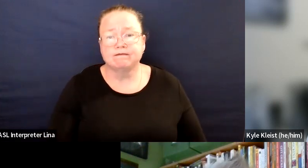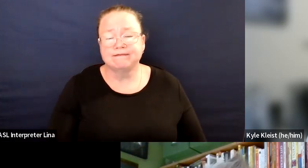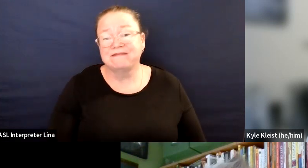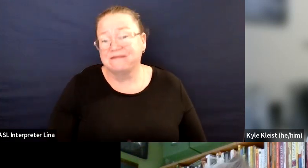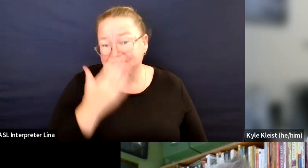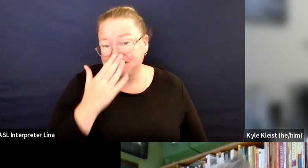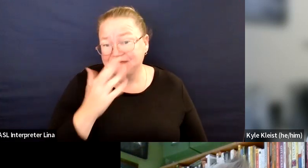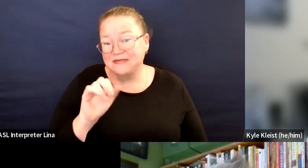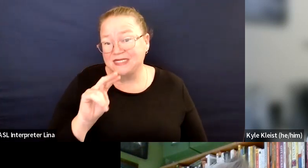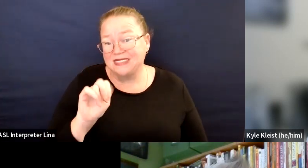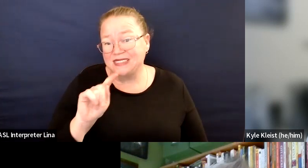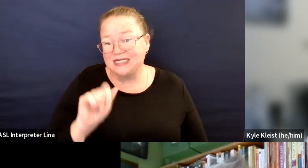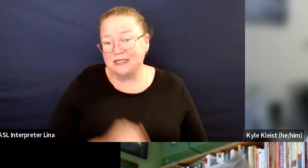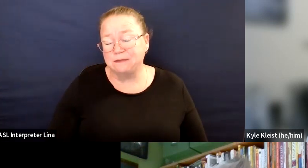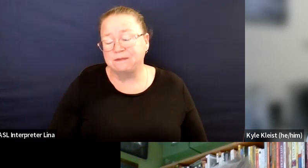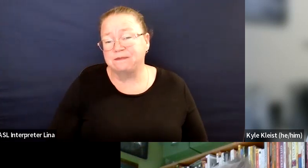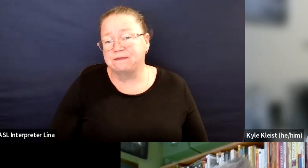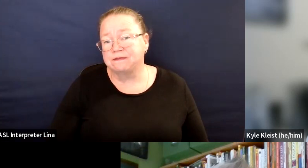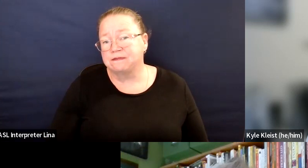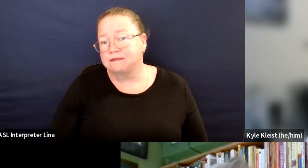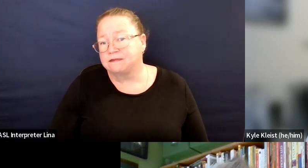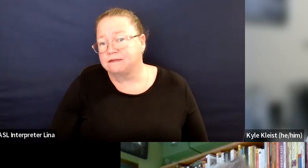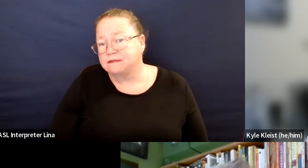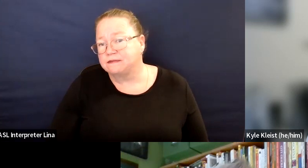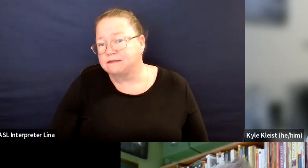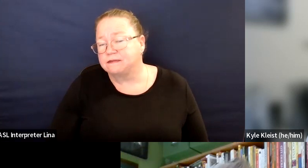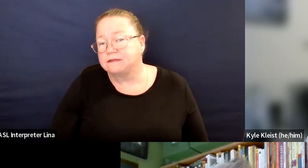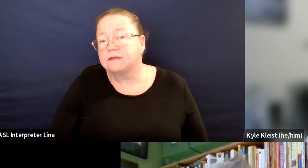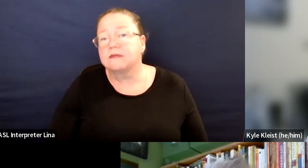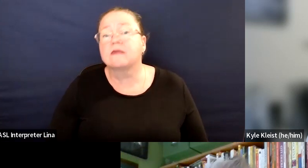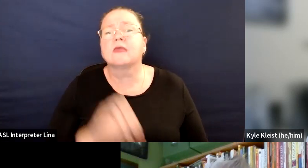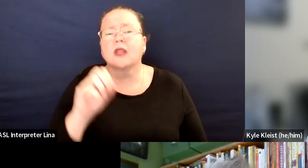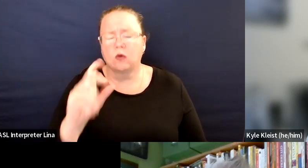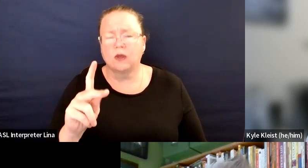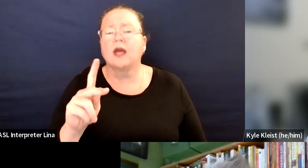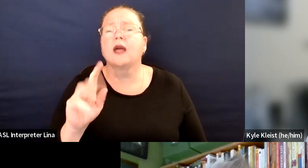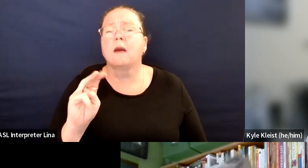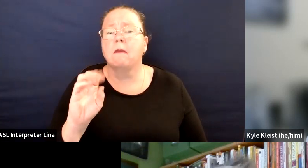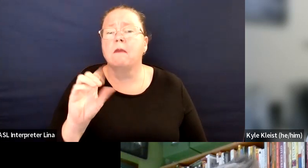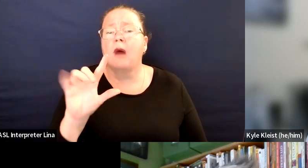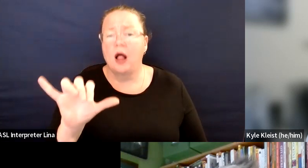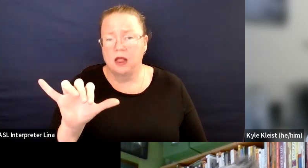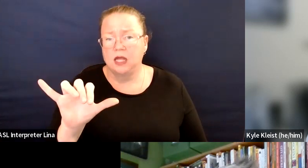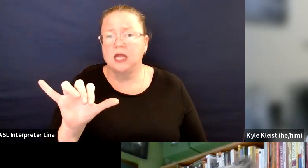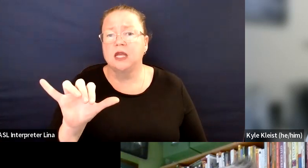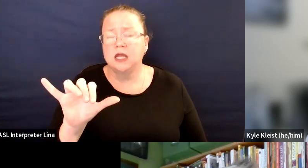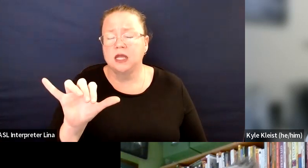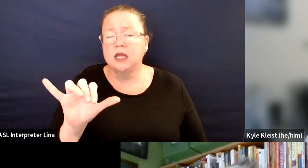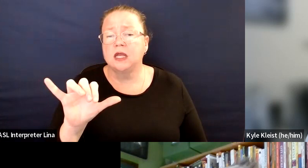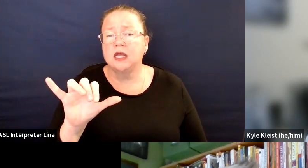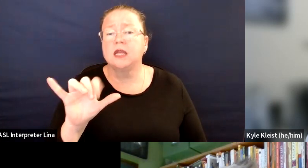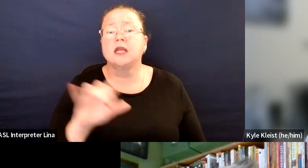Thanks, Renata. We Appreciate that. we have Molly Palestrini next, and